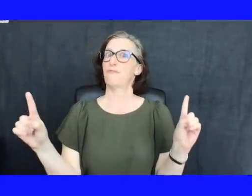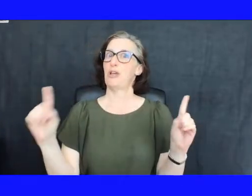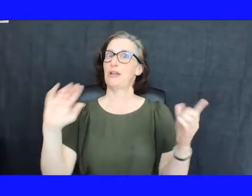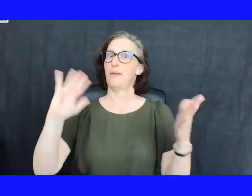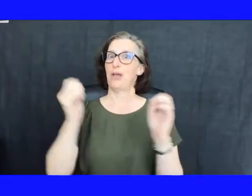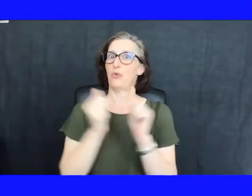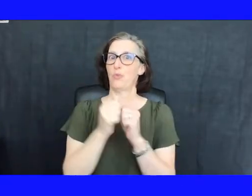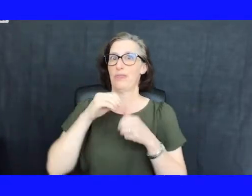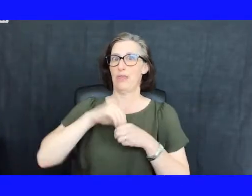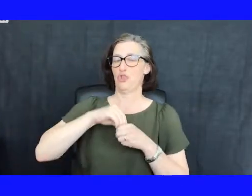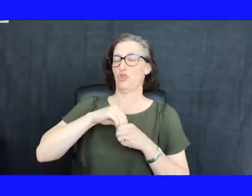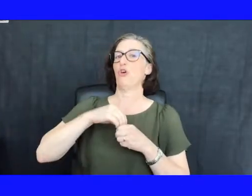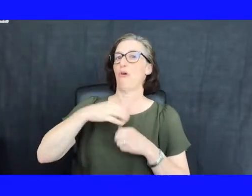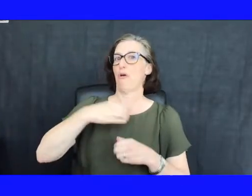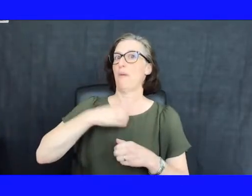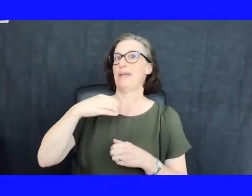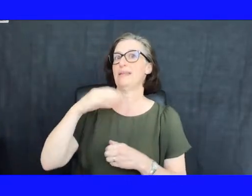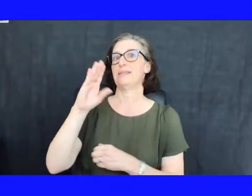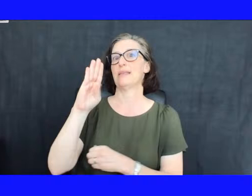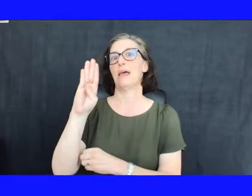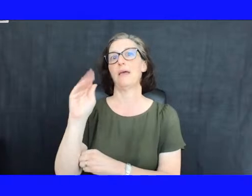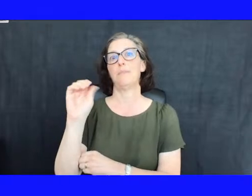determination.